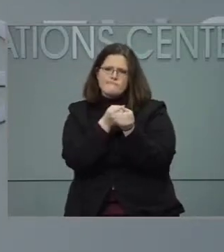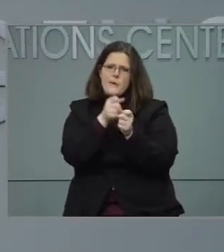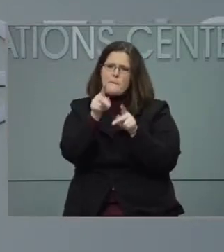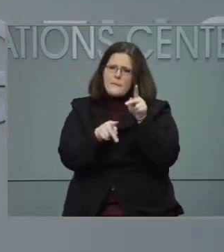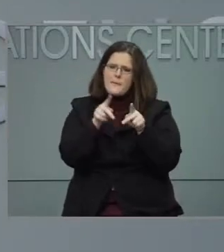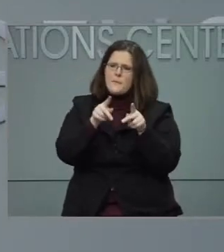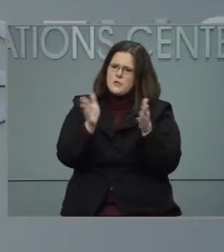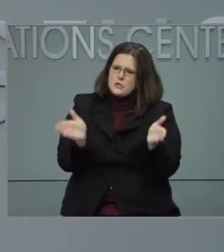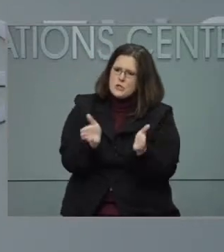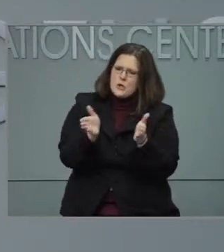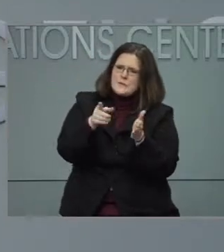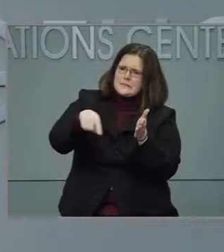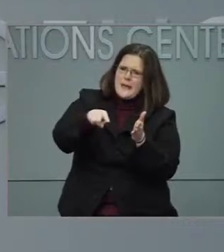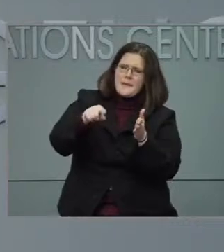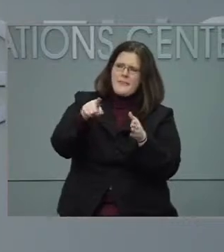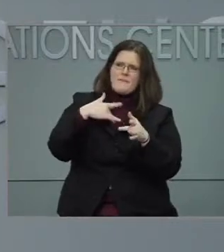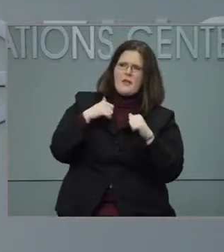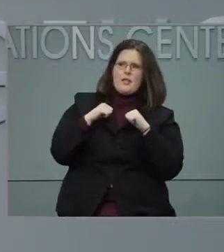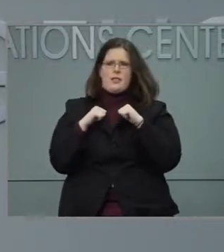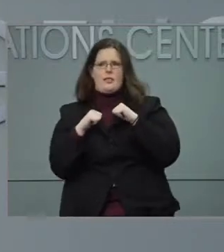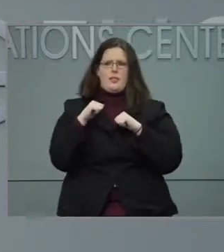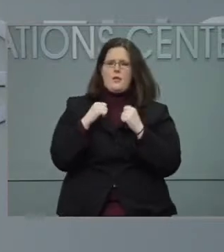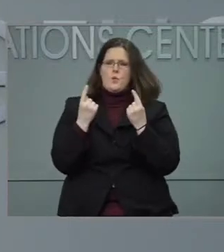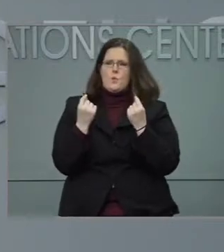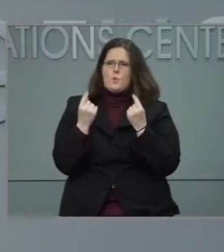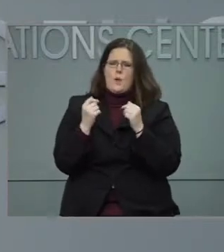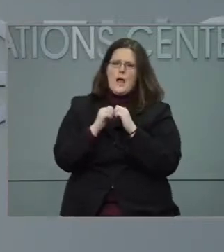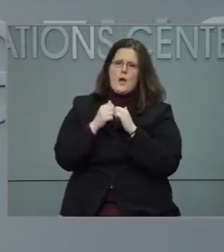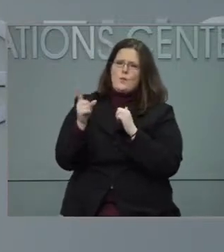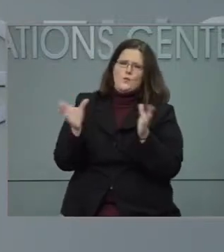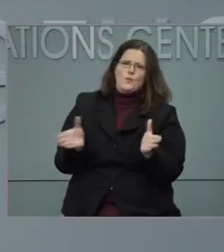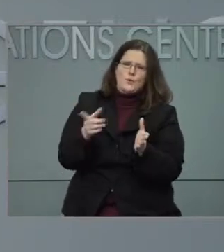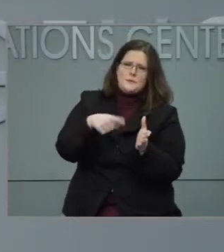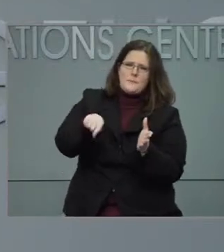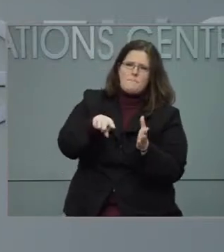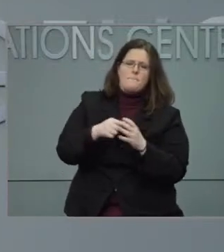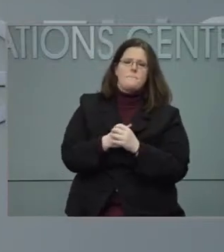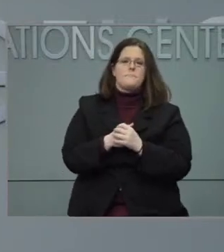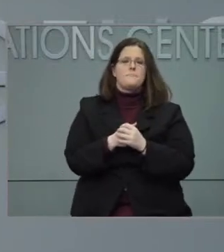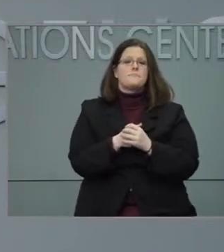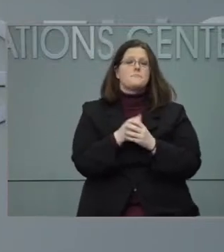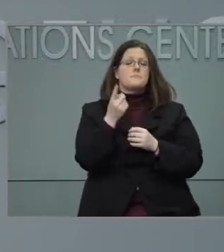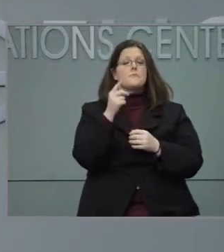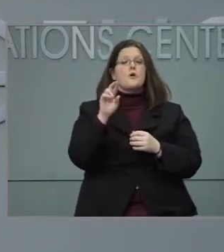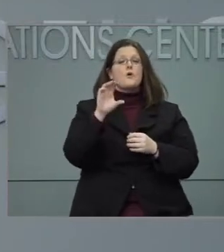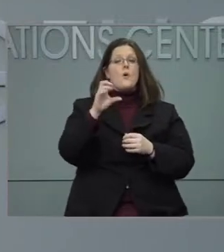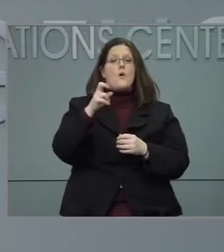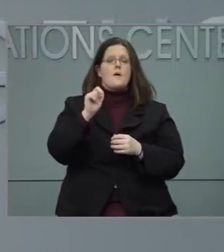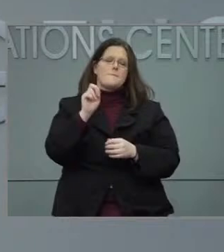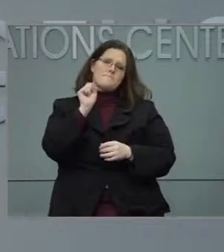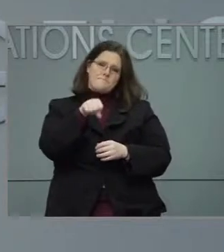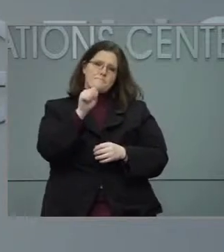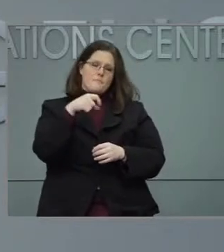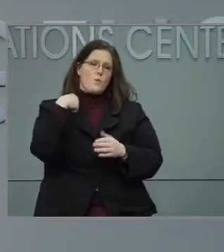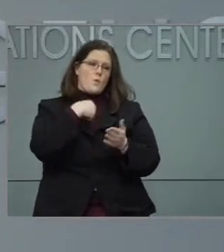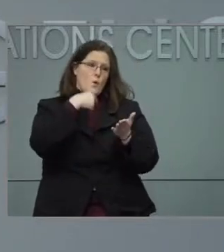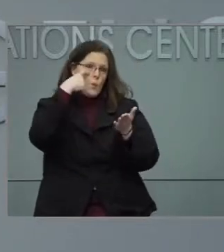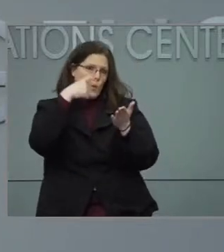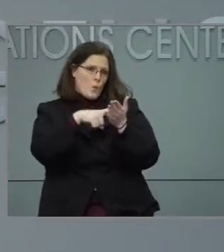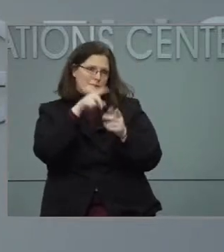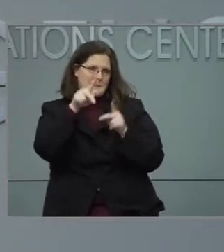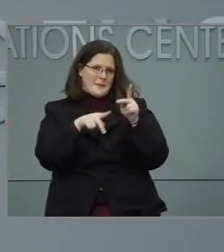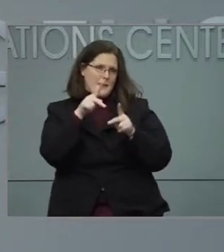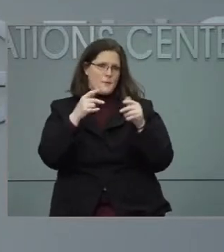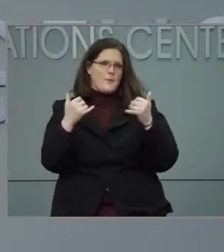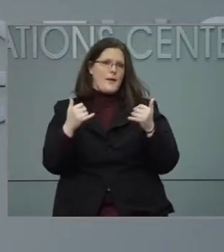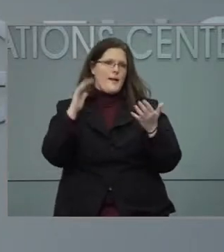a first shot? Well, thanks, Brian. We have noticed that there's been a slowing of folks coming in for the vaccine. I think